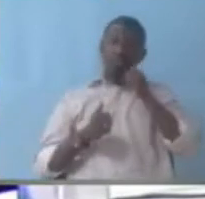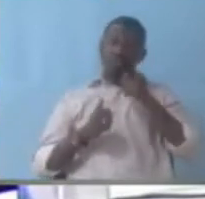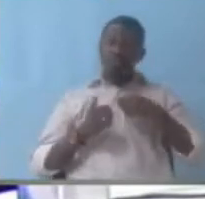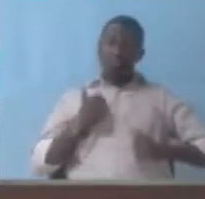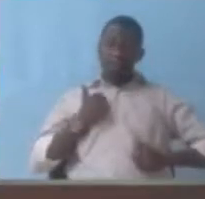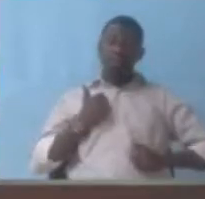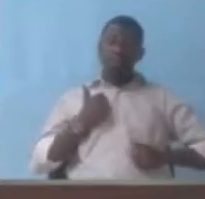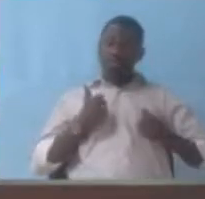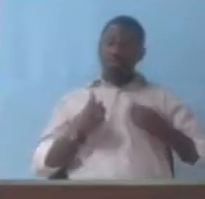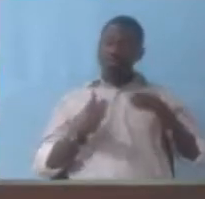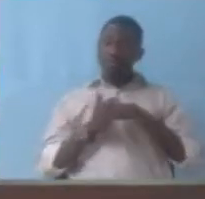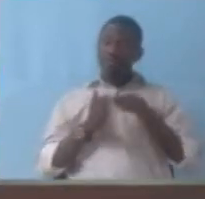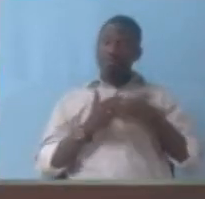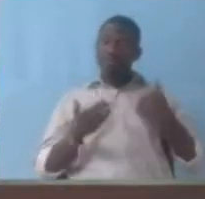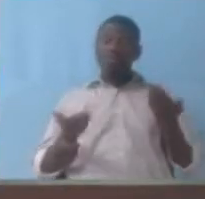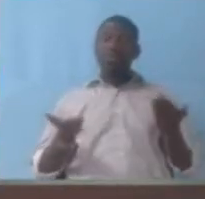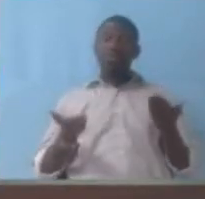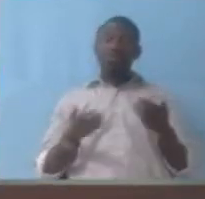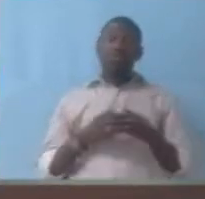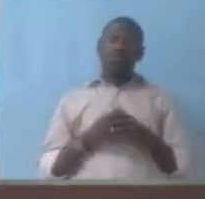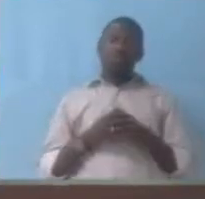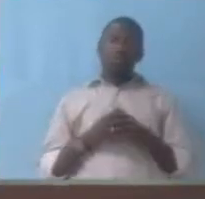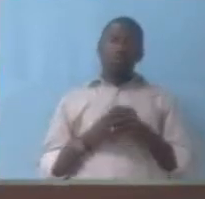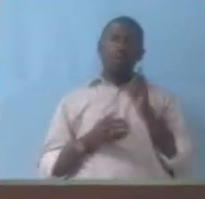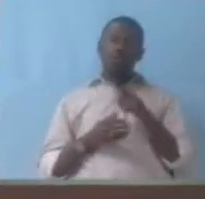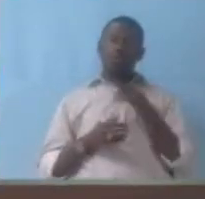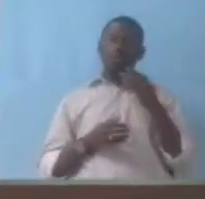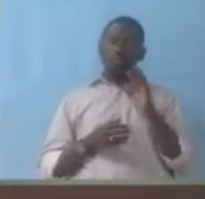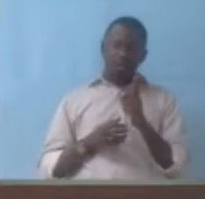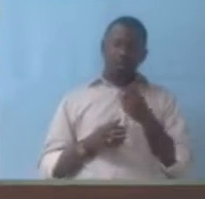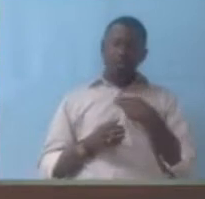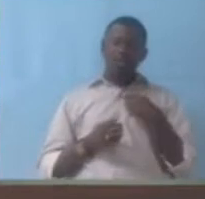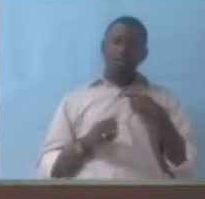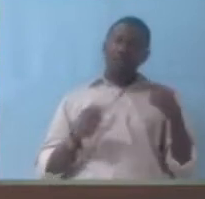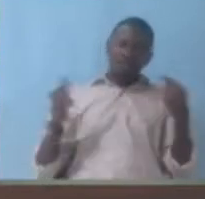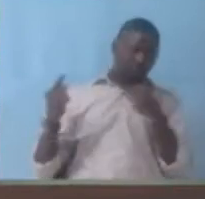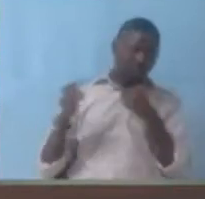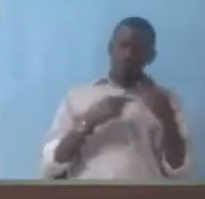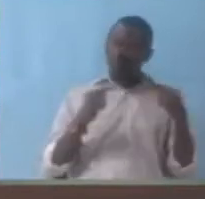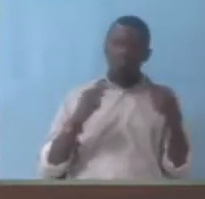I mean, one can debate all these issues, mostly philosophical, but let me make it absolutely clear.